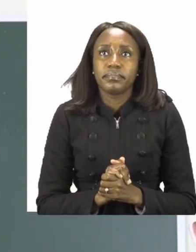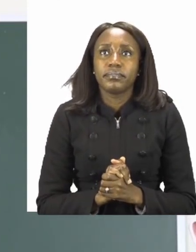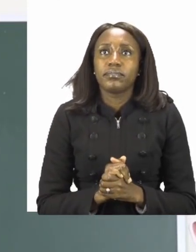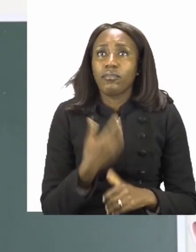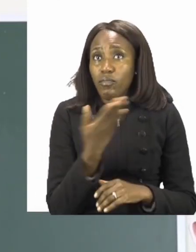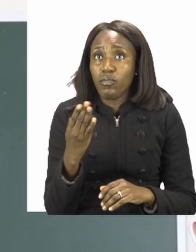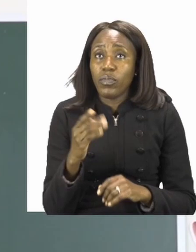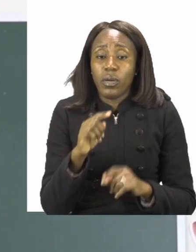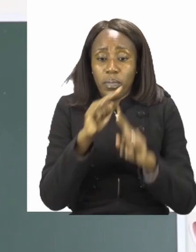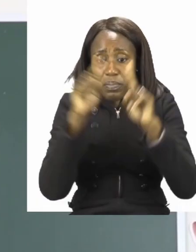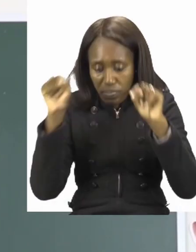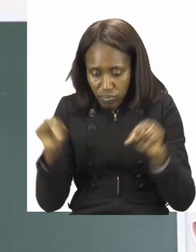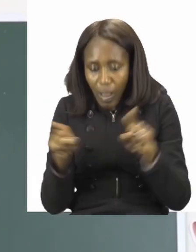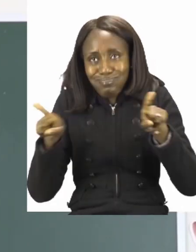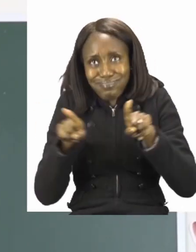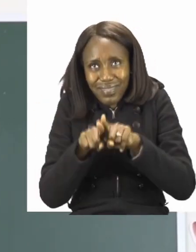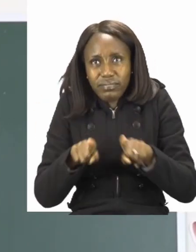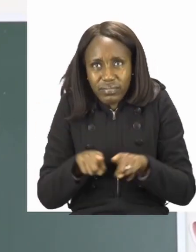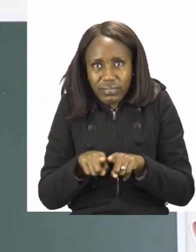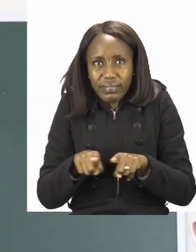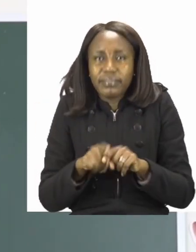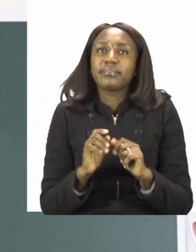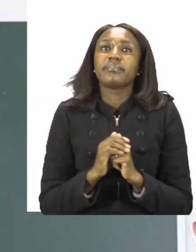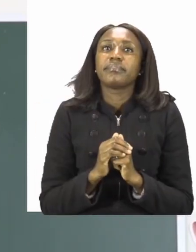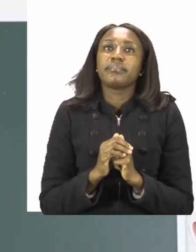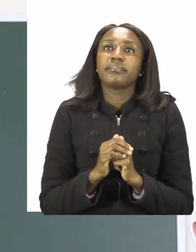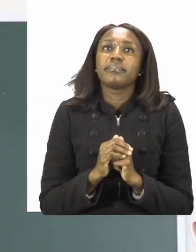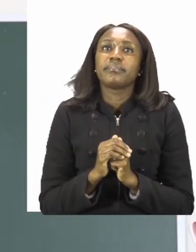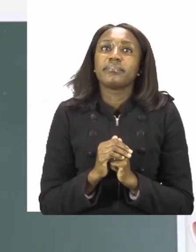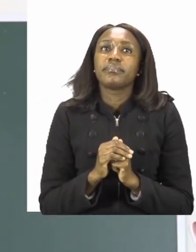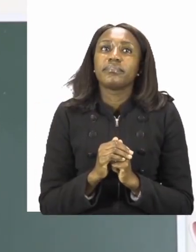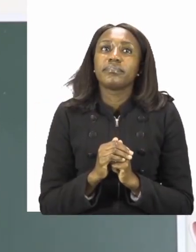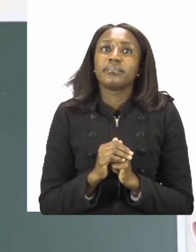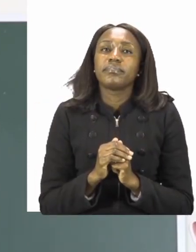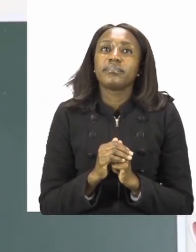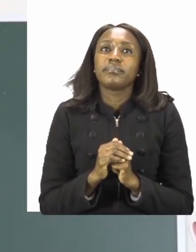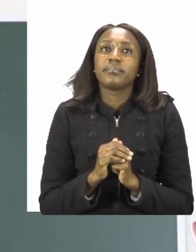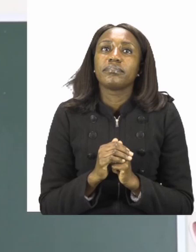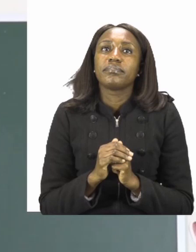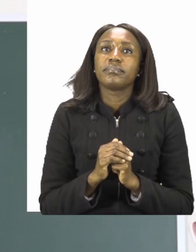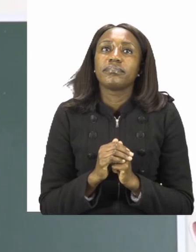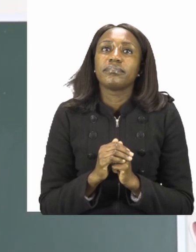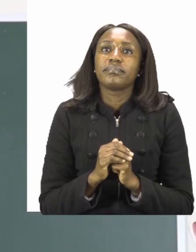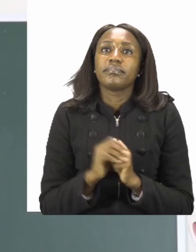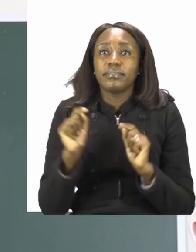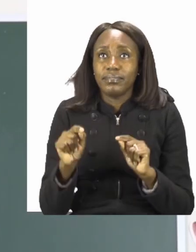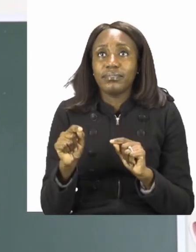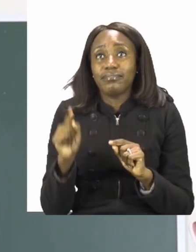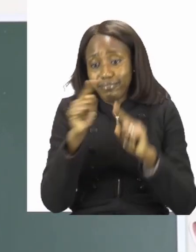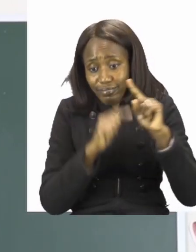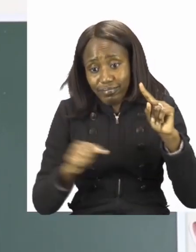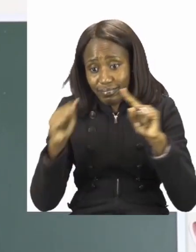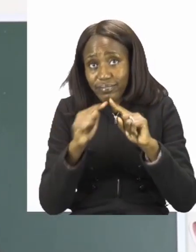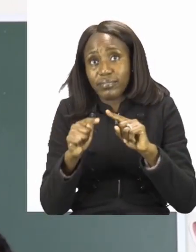the other. So we have drawn our square on the right side, and now it's time to draw the circle on